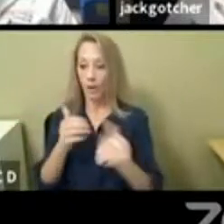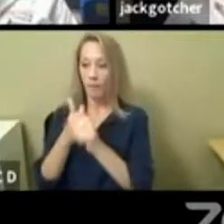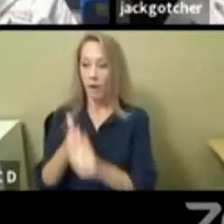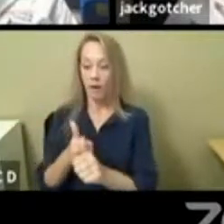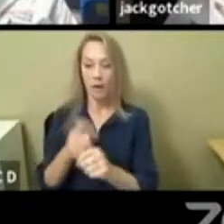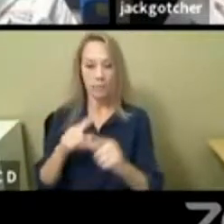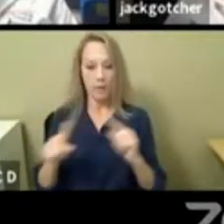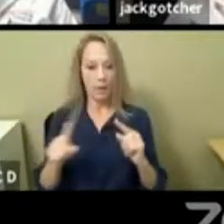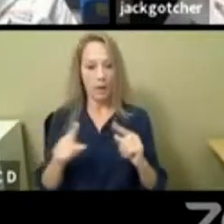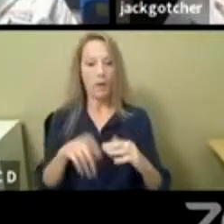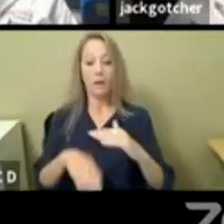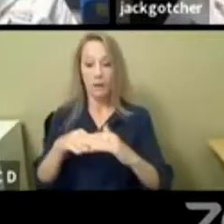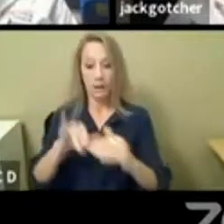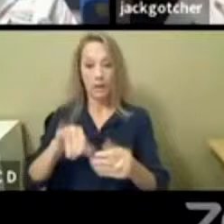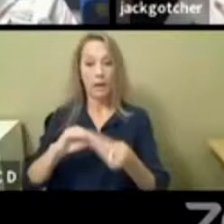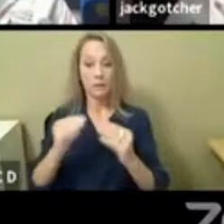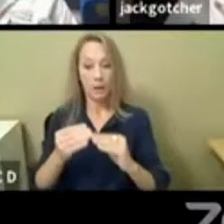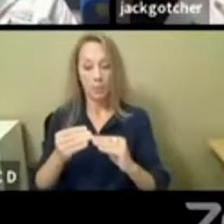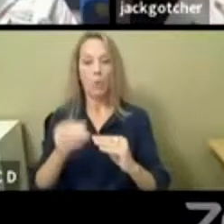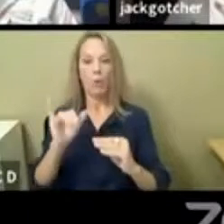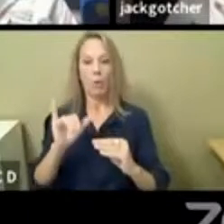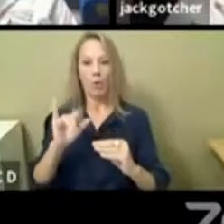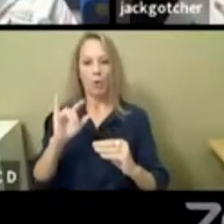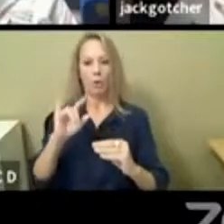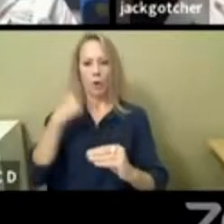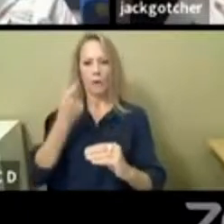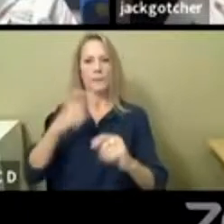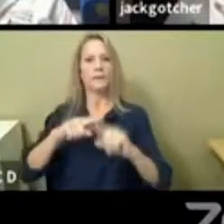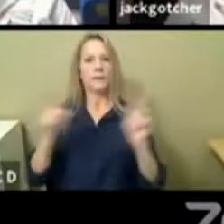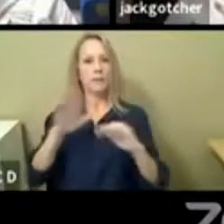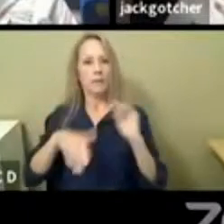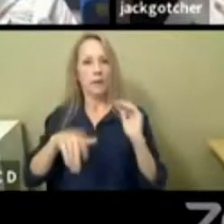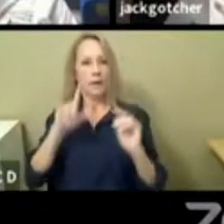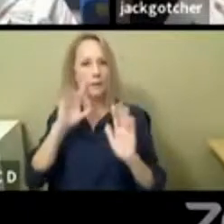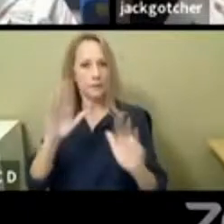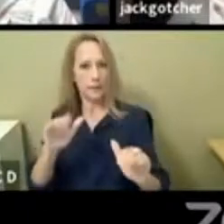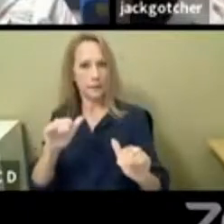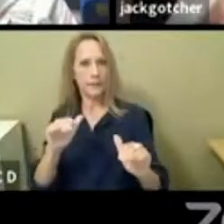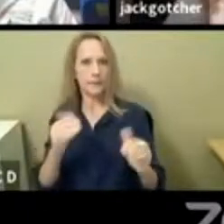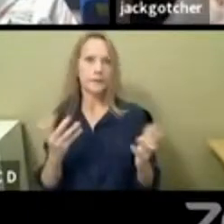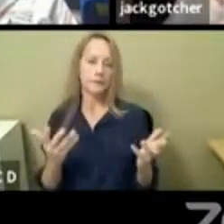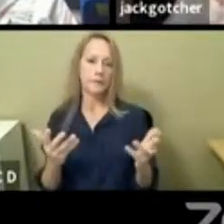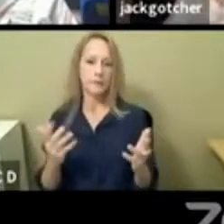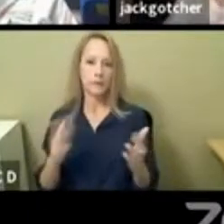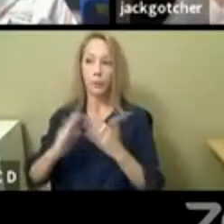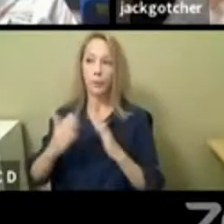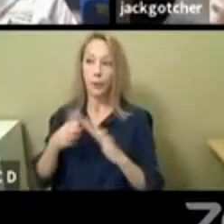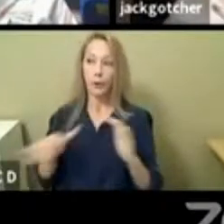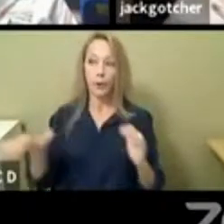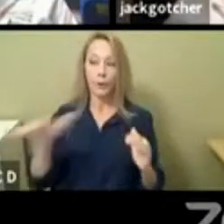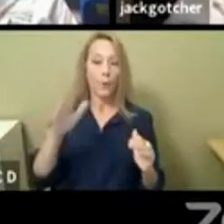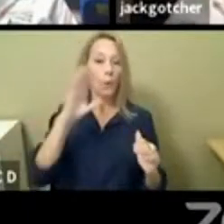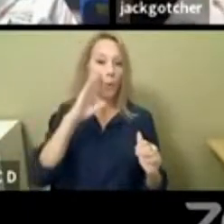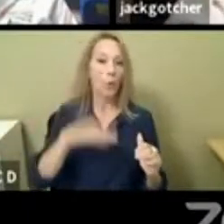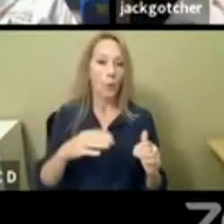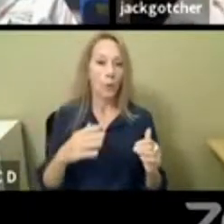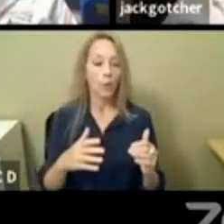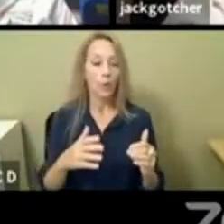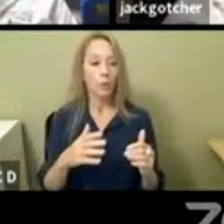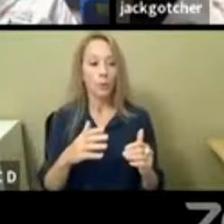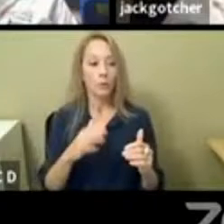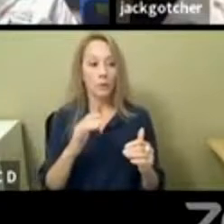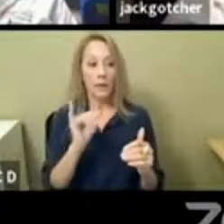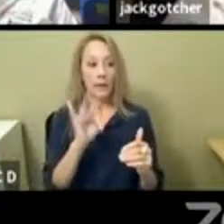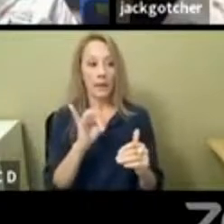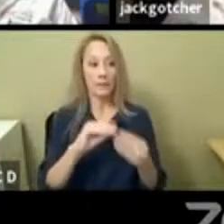entire community. And I think we're going to have to use, and I know everybody wants us to be able to say, when we get here,